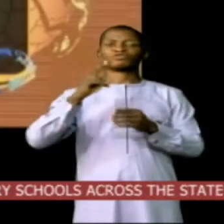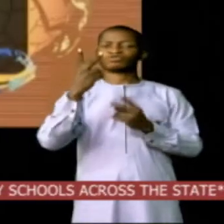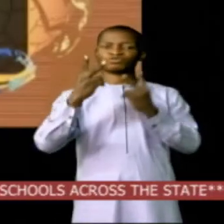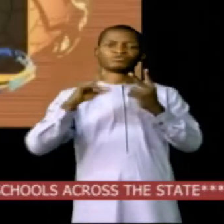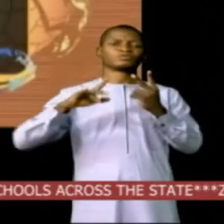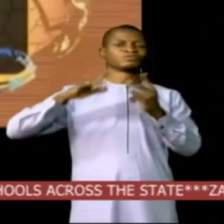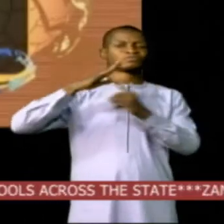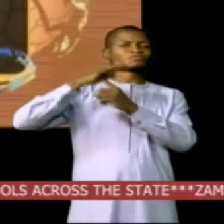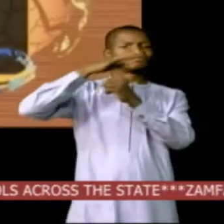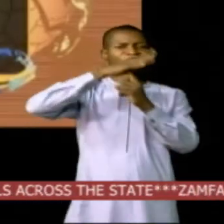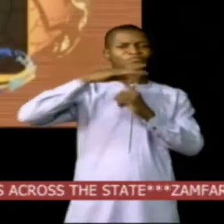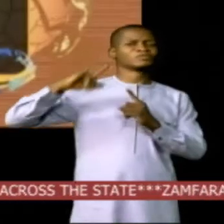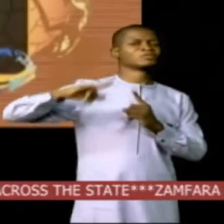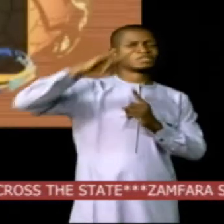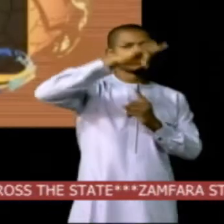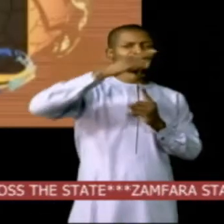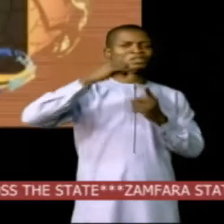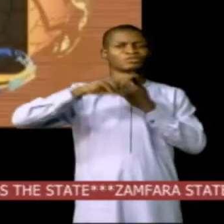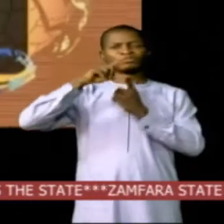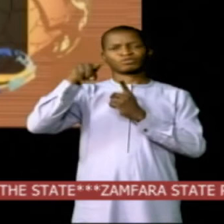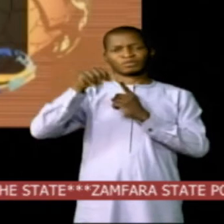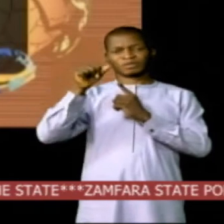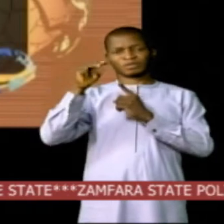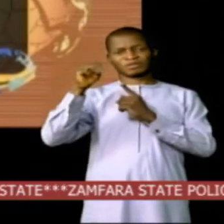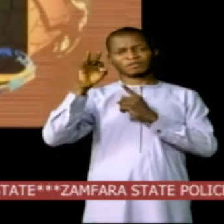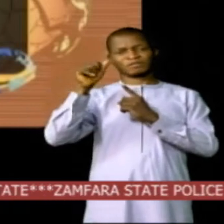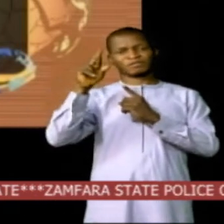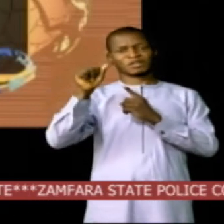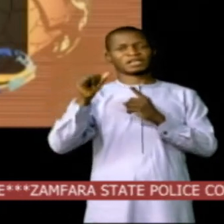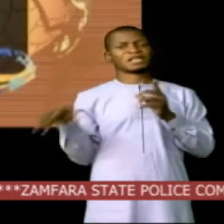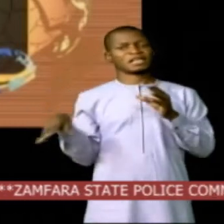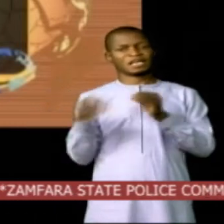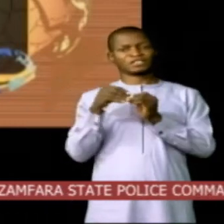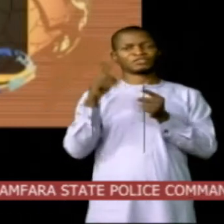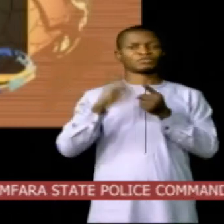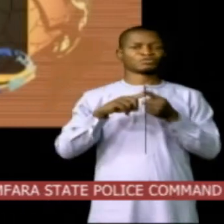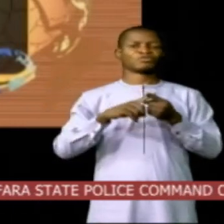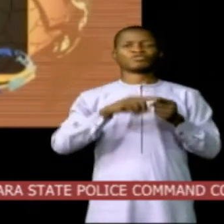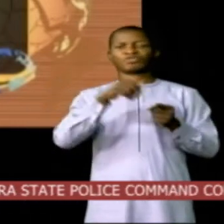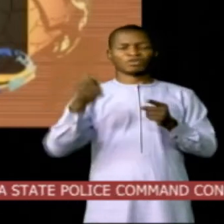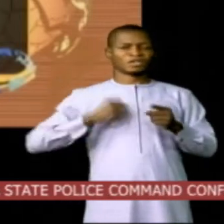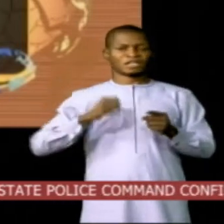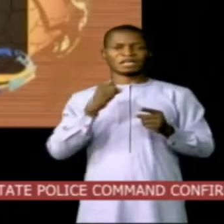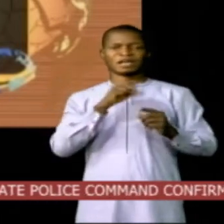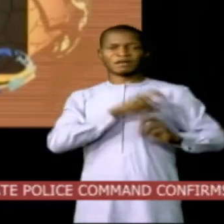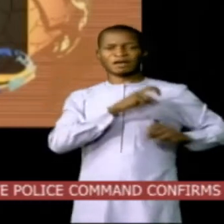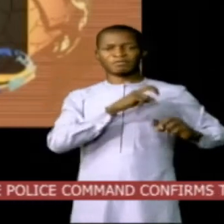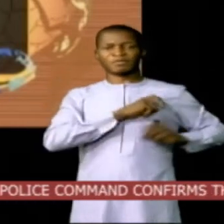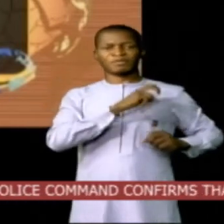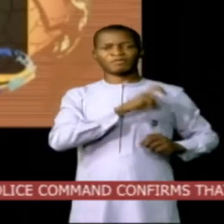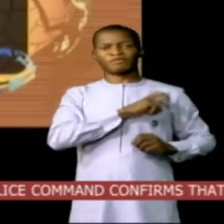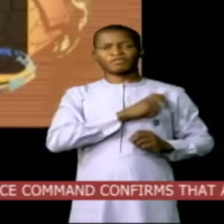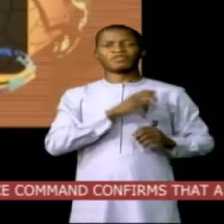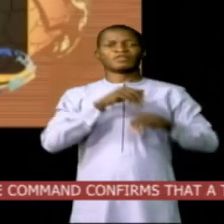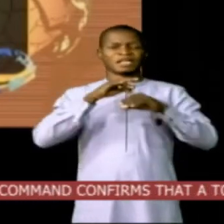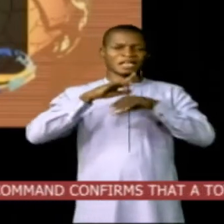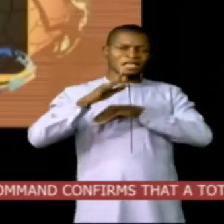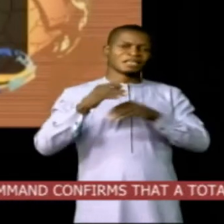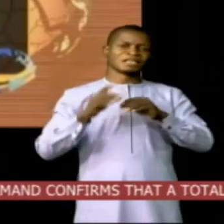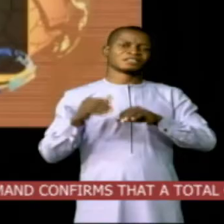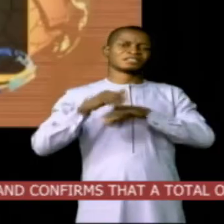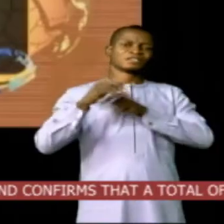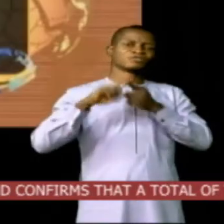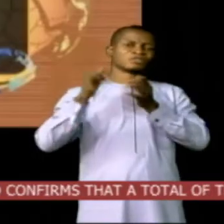helicopters to Zamfara State. This is in addition to the personnel of Operation Puff Added 2, earlier deployed to the state to